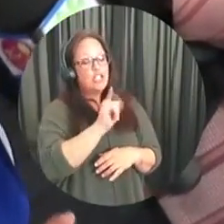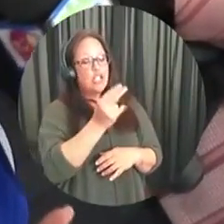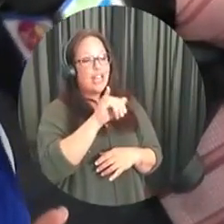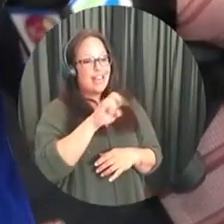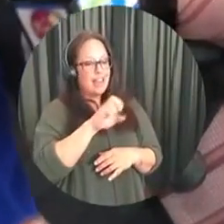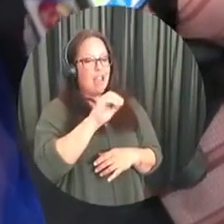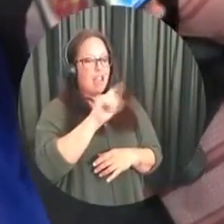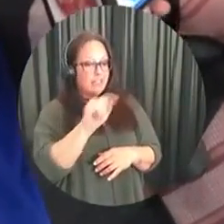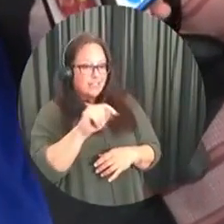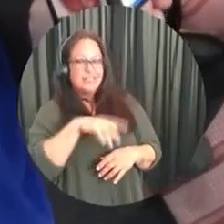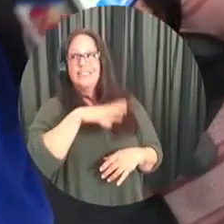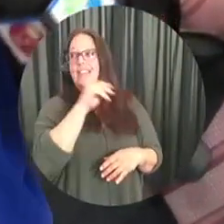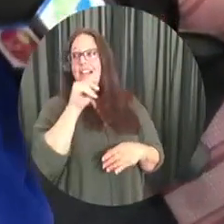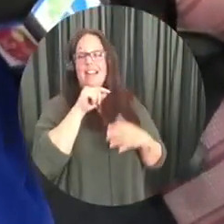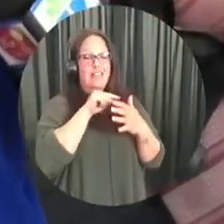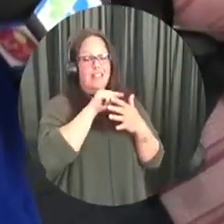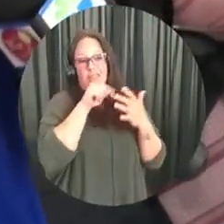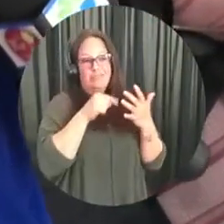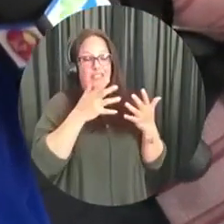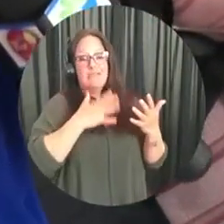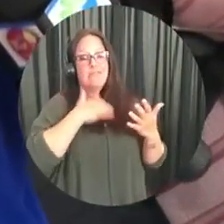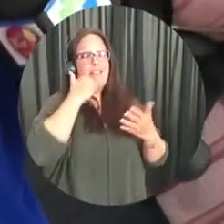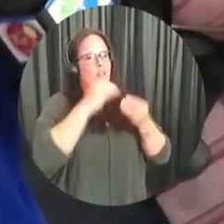we're at. I need my phone to ring, and my number is